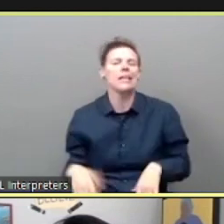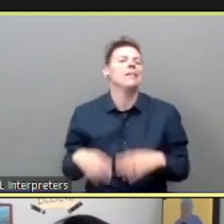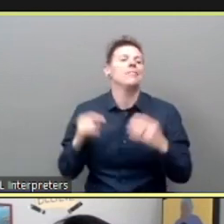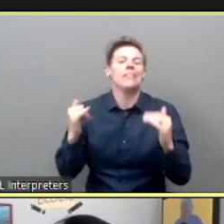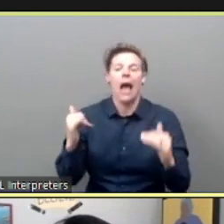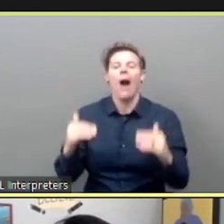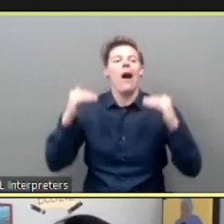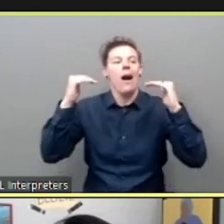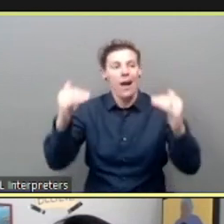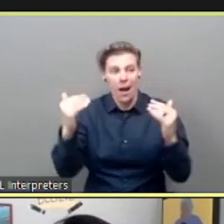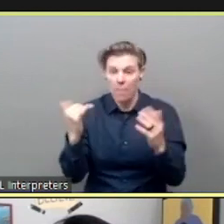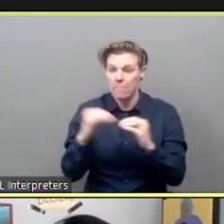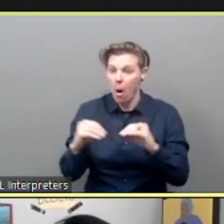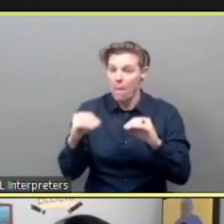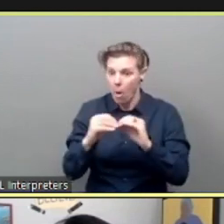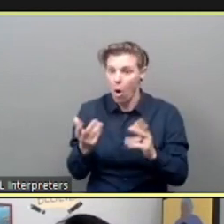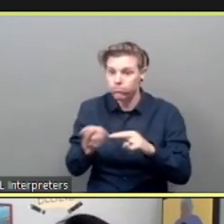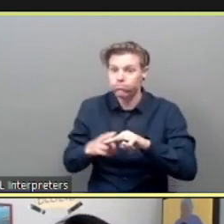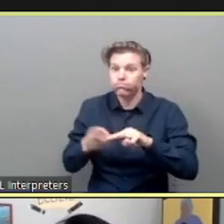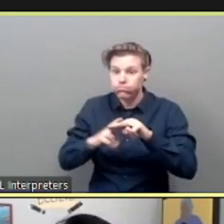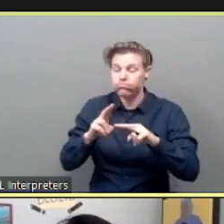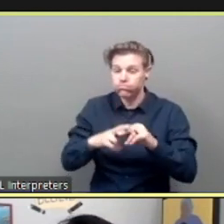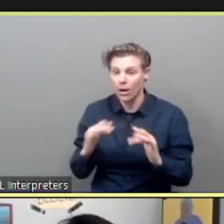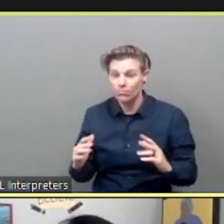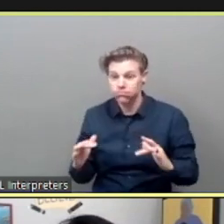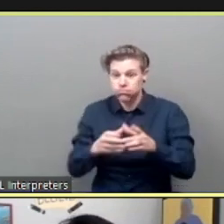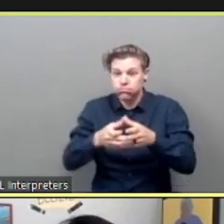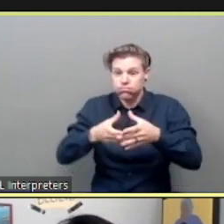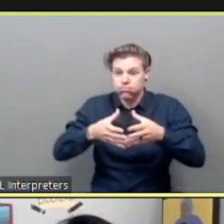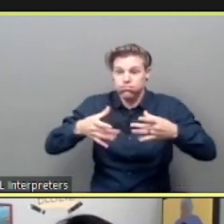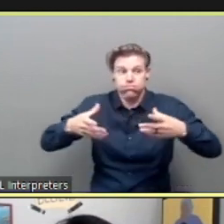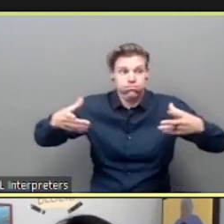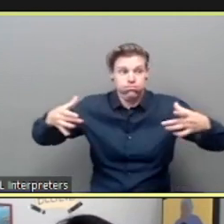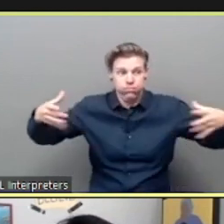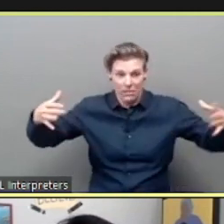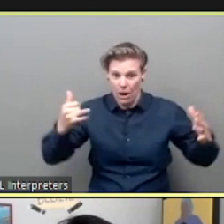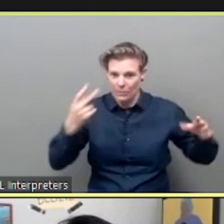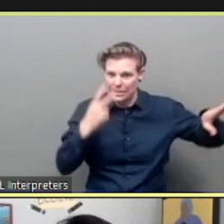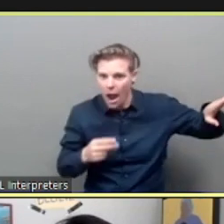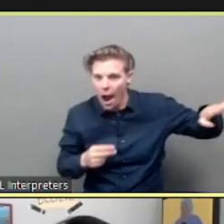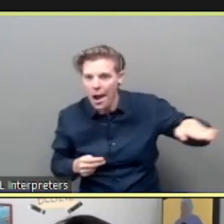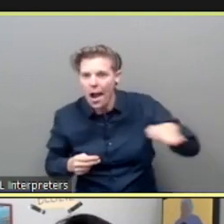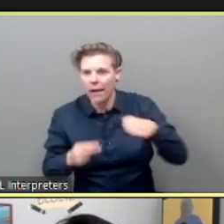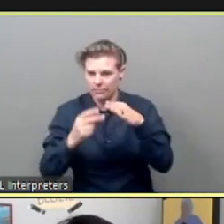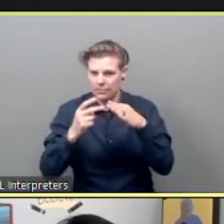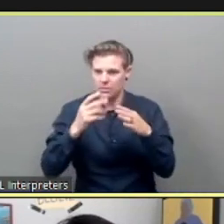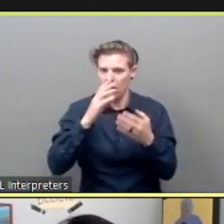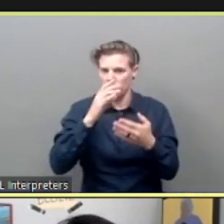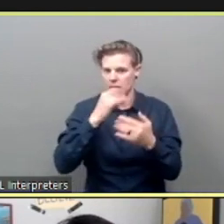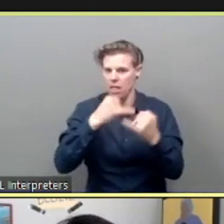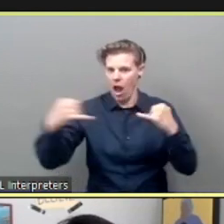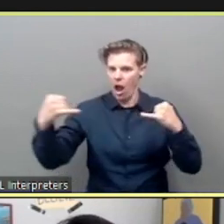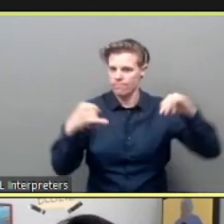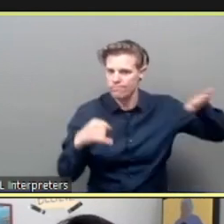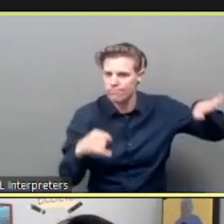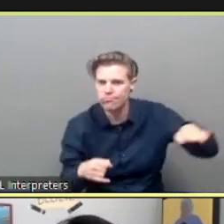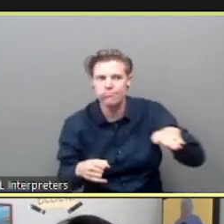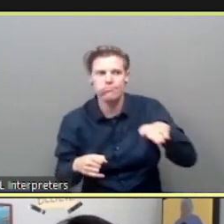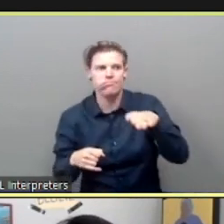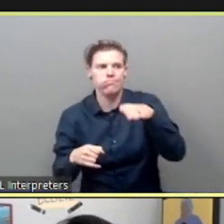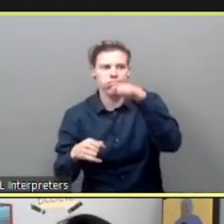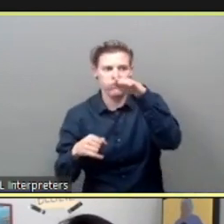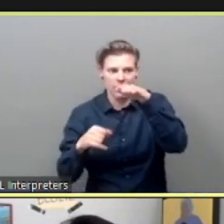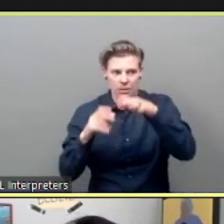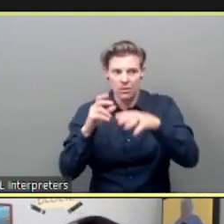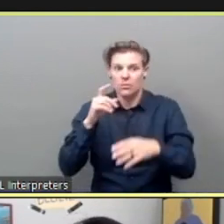people vaccinated with boosters. And then here we see after the 3 vaccines were approved for boosters,